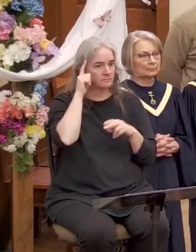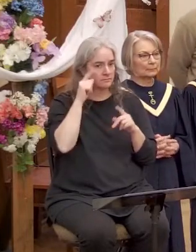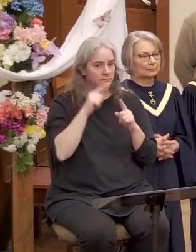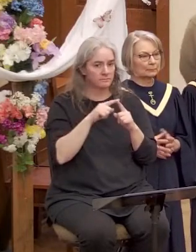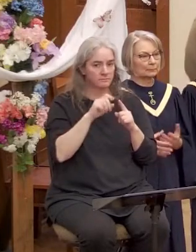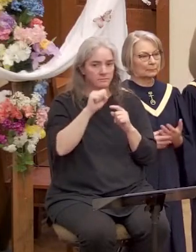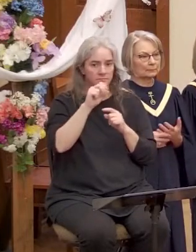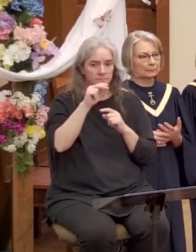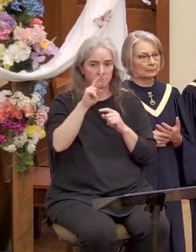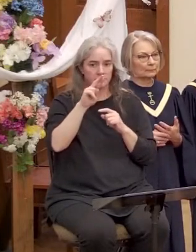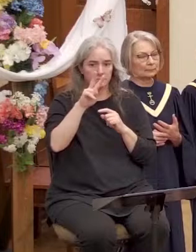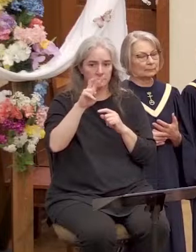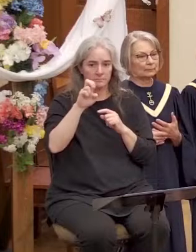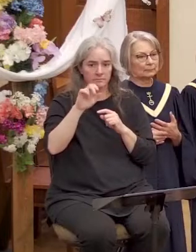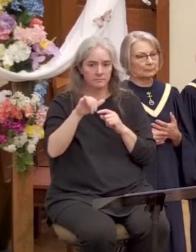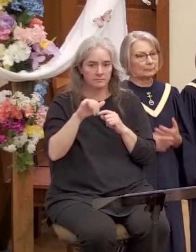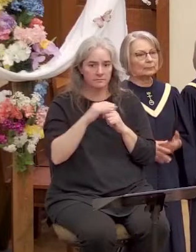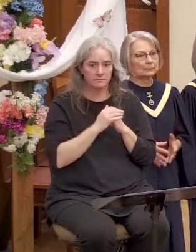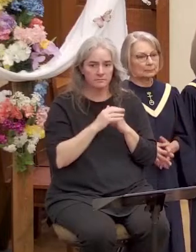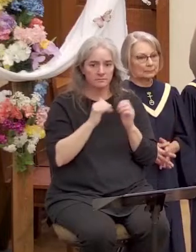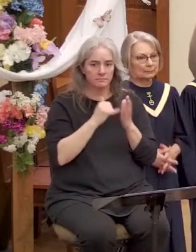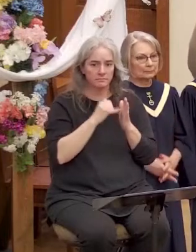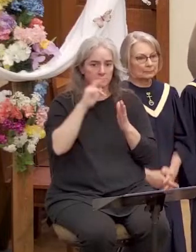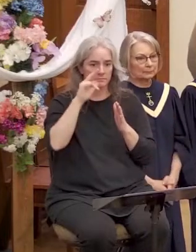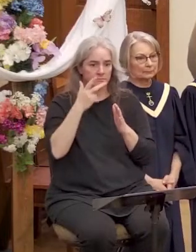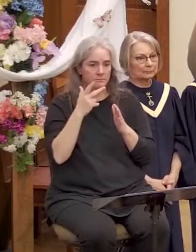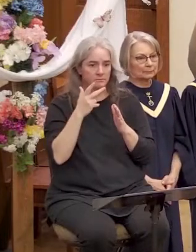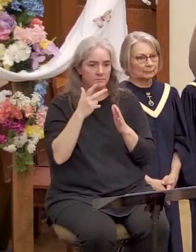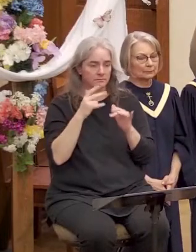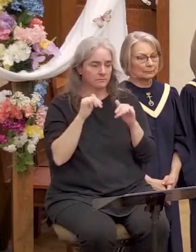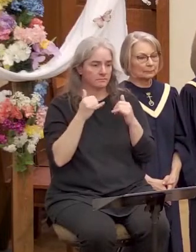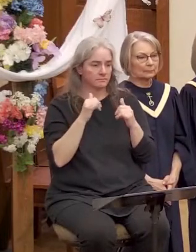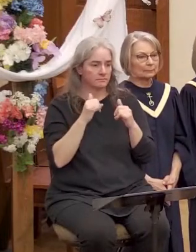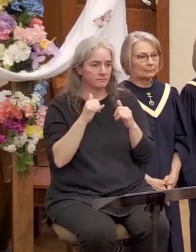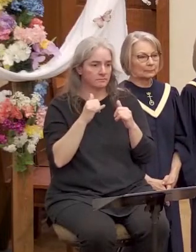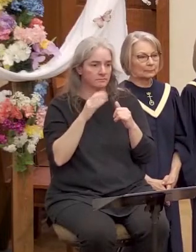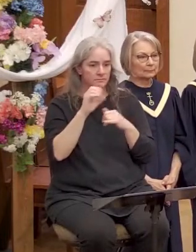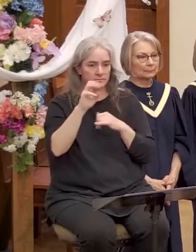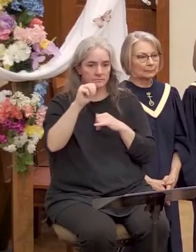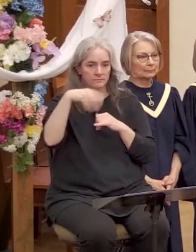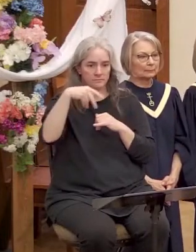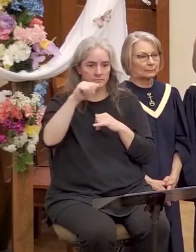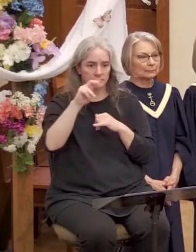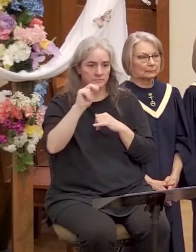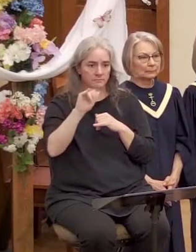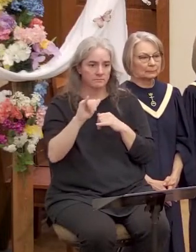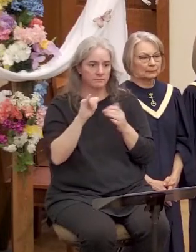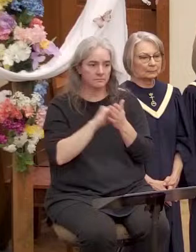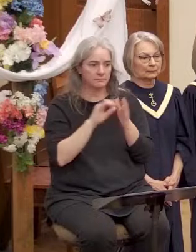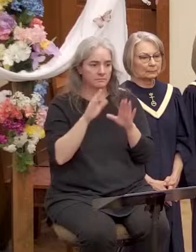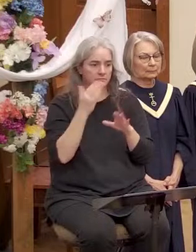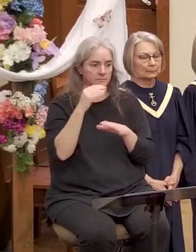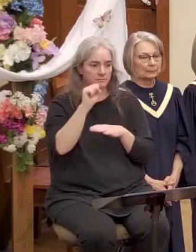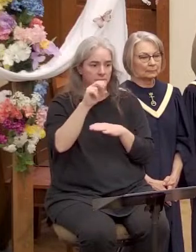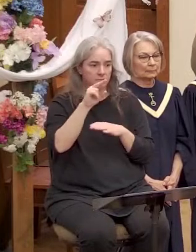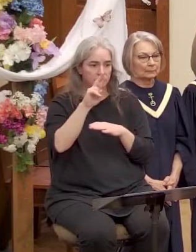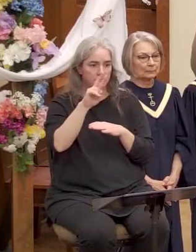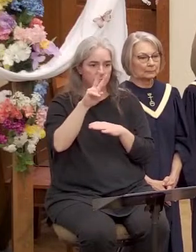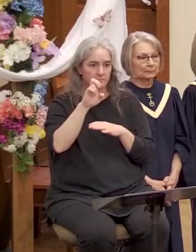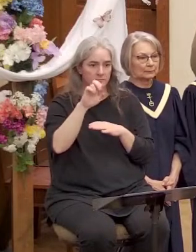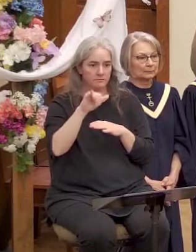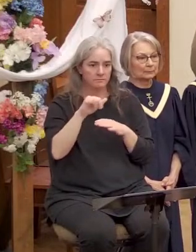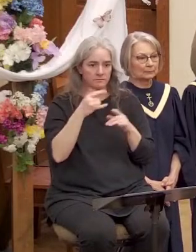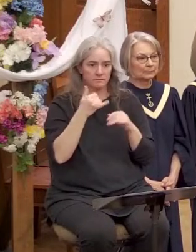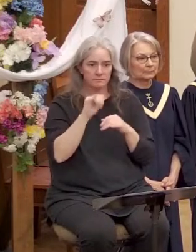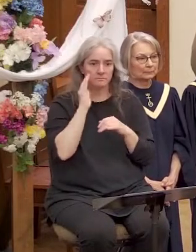survey results. It's a third-party company that did the survey. It's totally objective. They will present